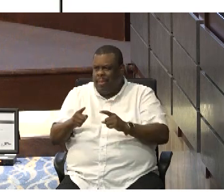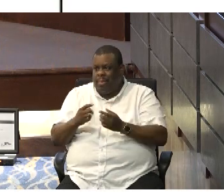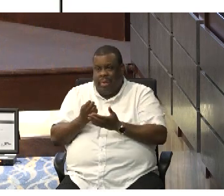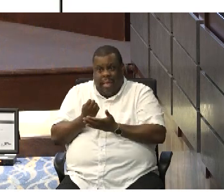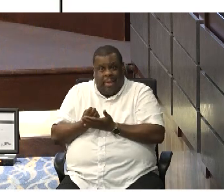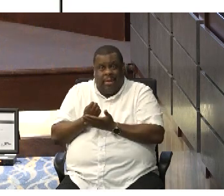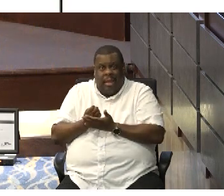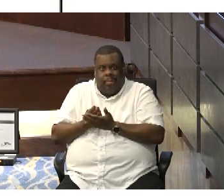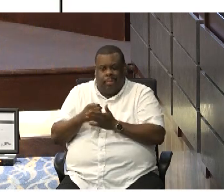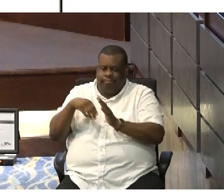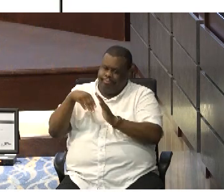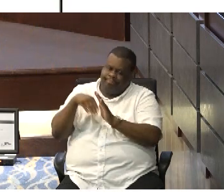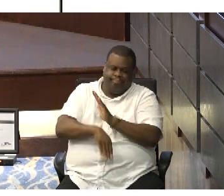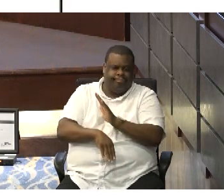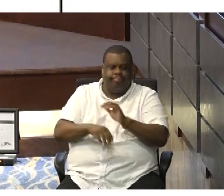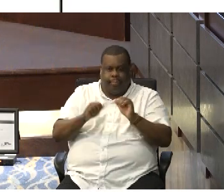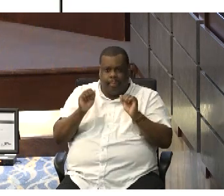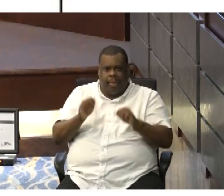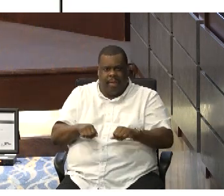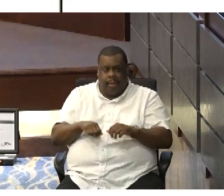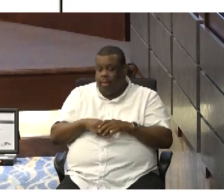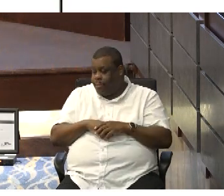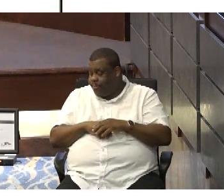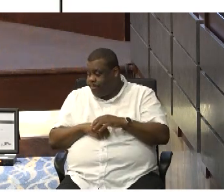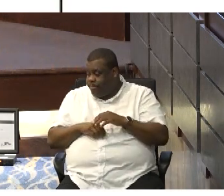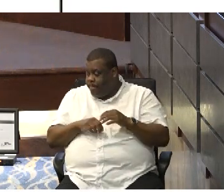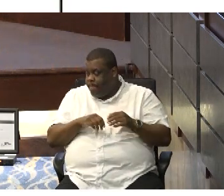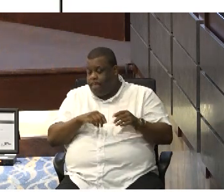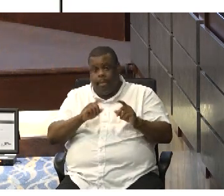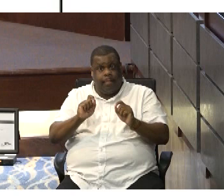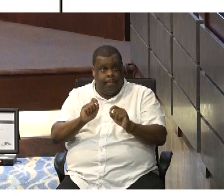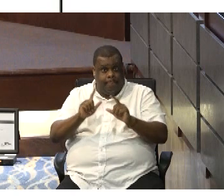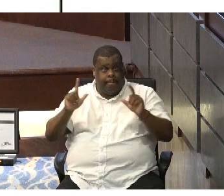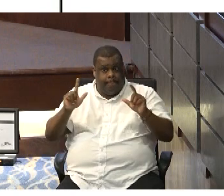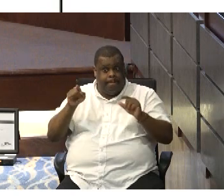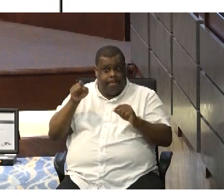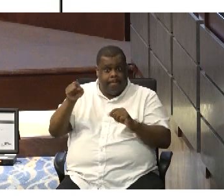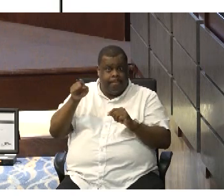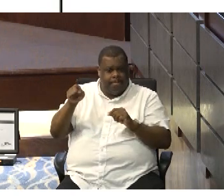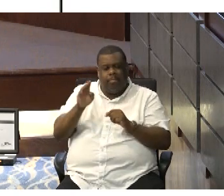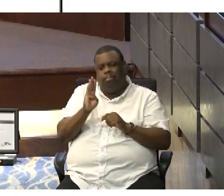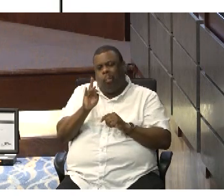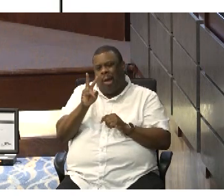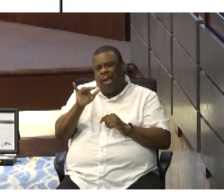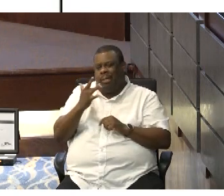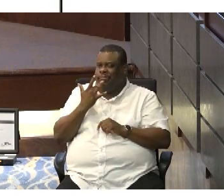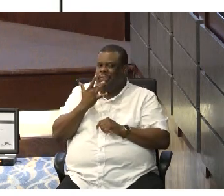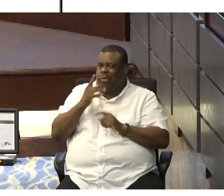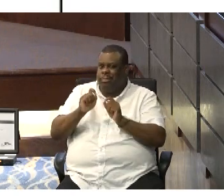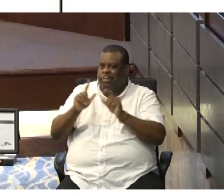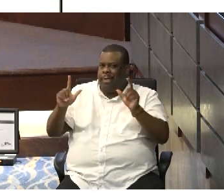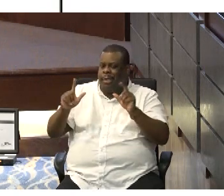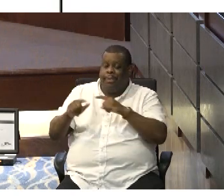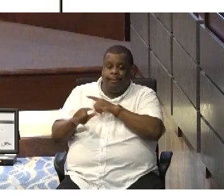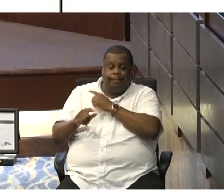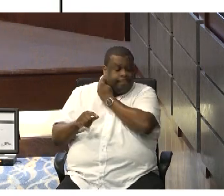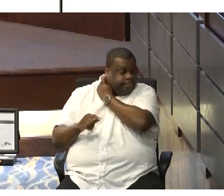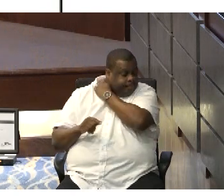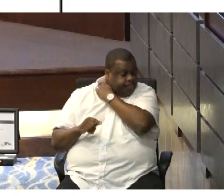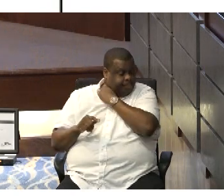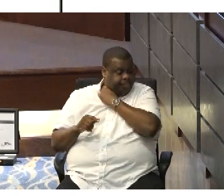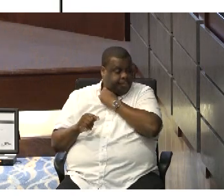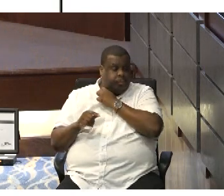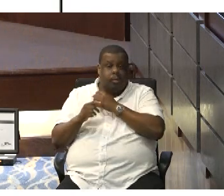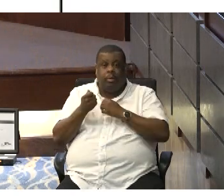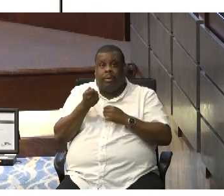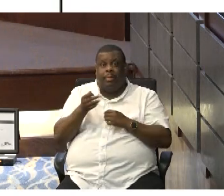This is Bradley's favorite slide. Our storm drainage design manual is basically from 1959. It got a little